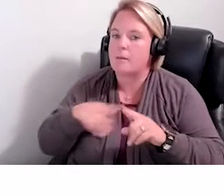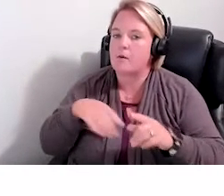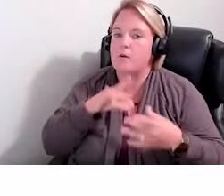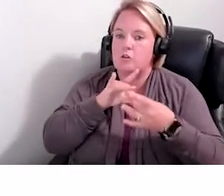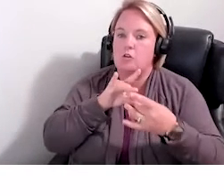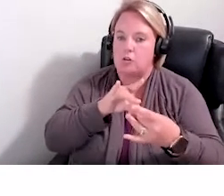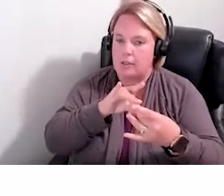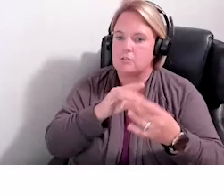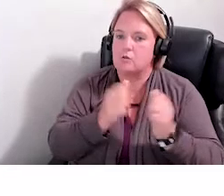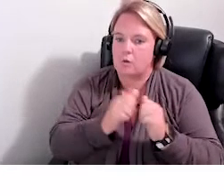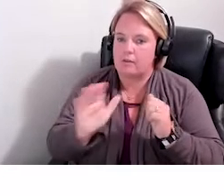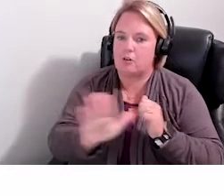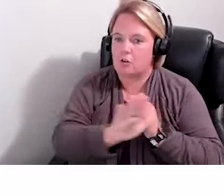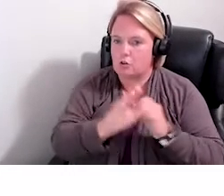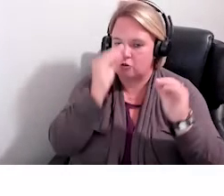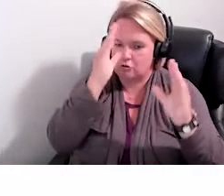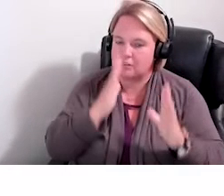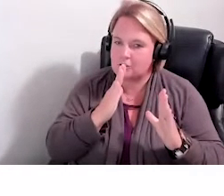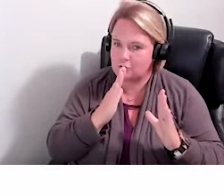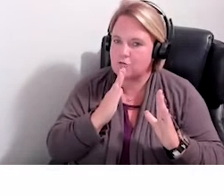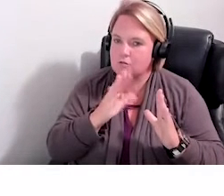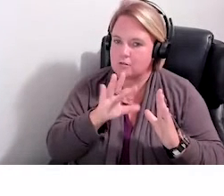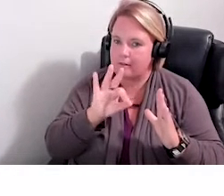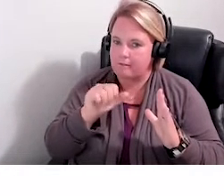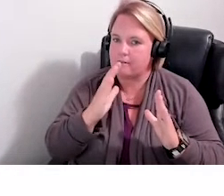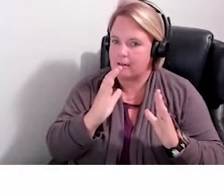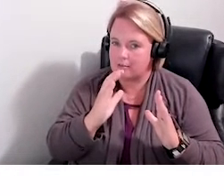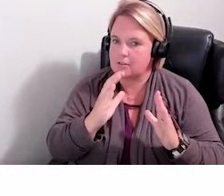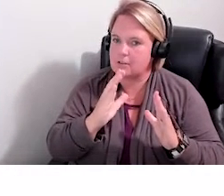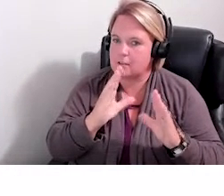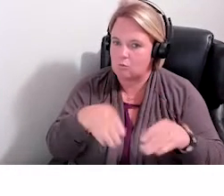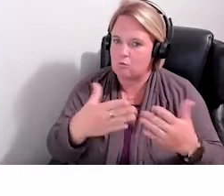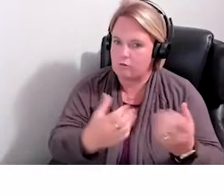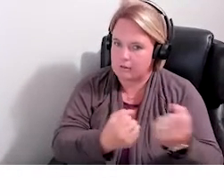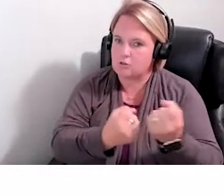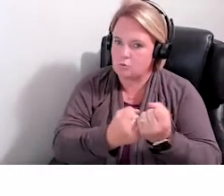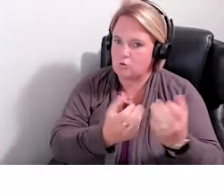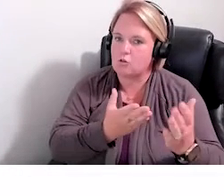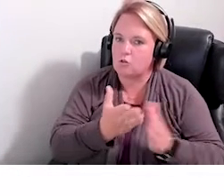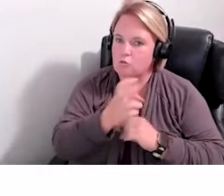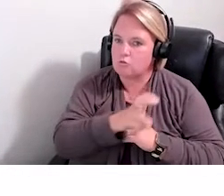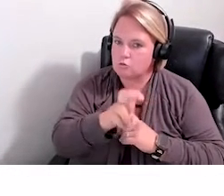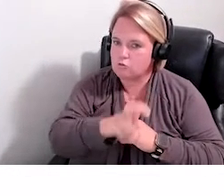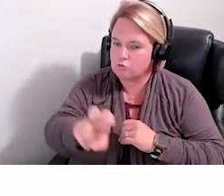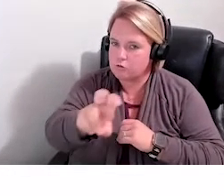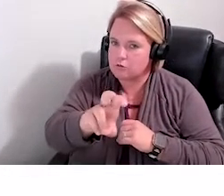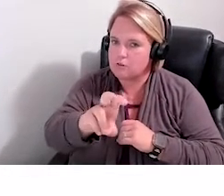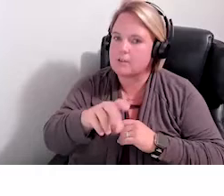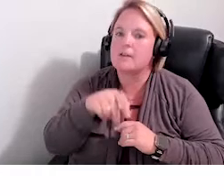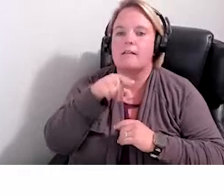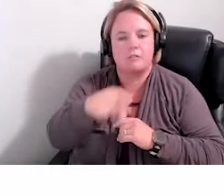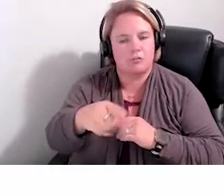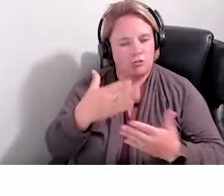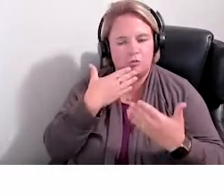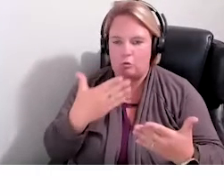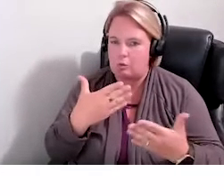with her faculty, instructional faculty, and her and provide her support through that journey. So I'm happy to report she did very